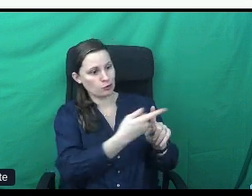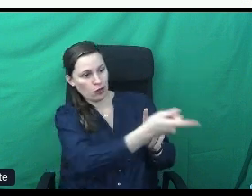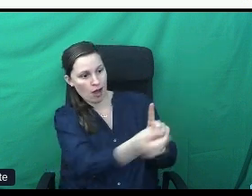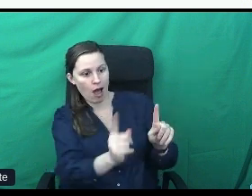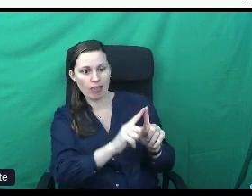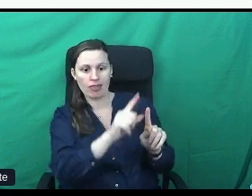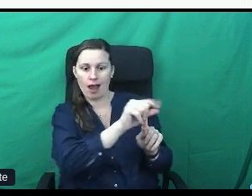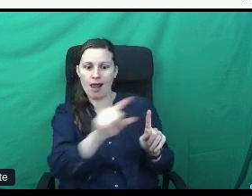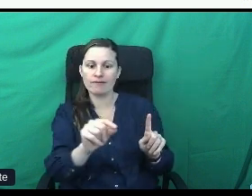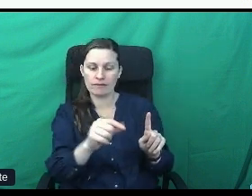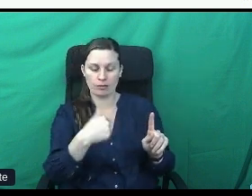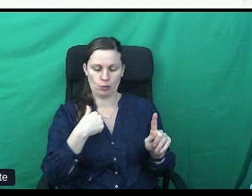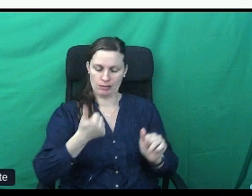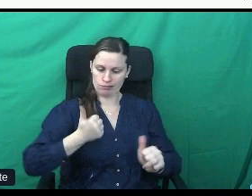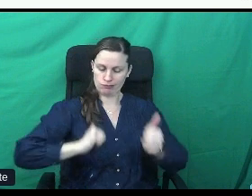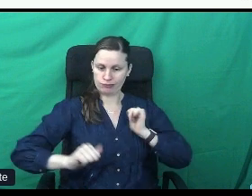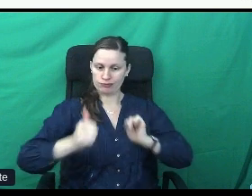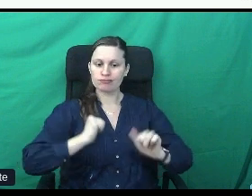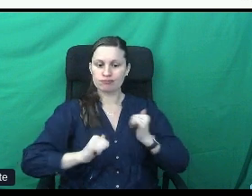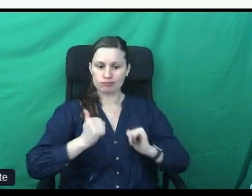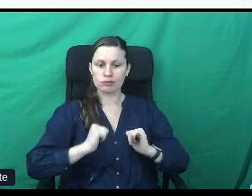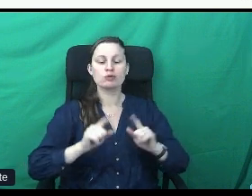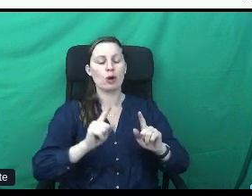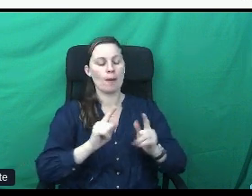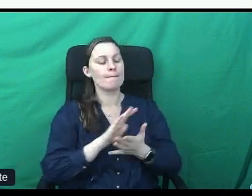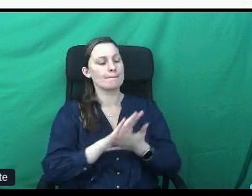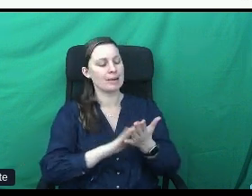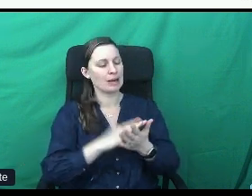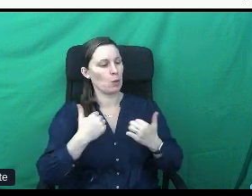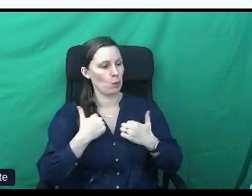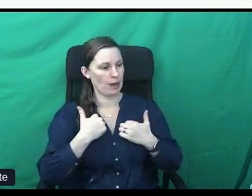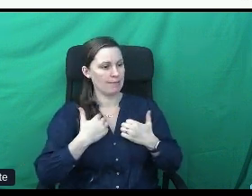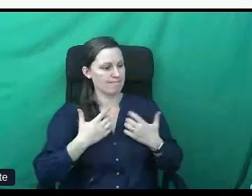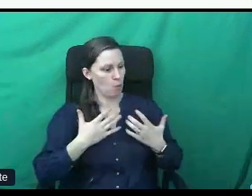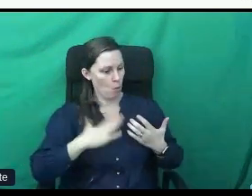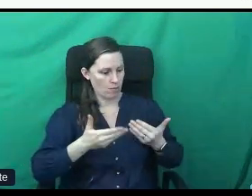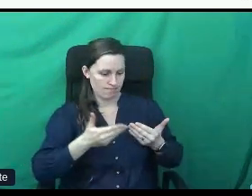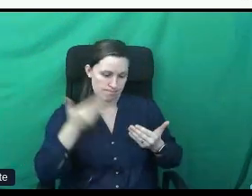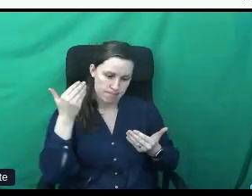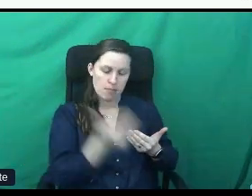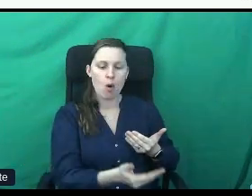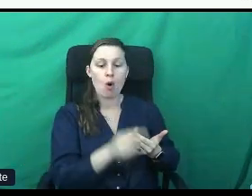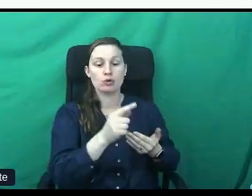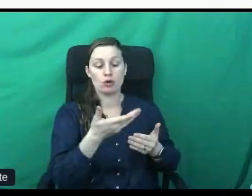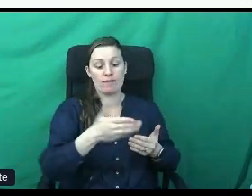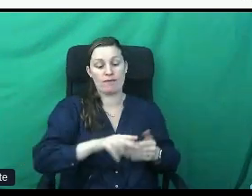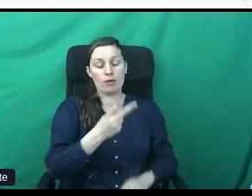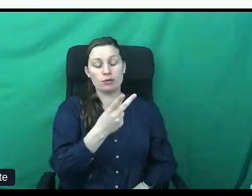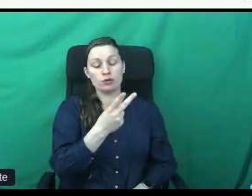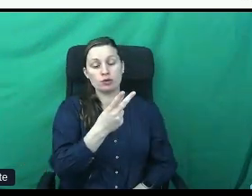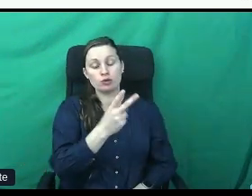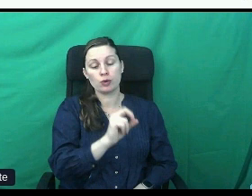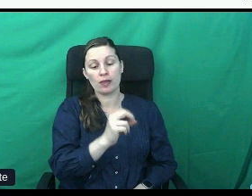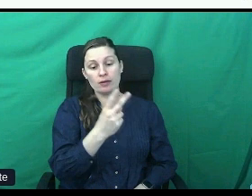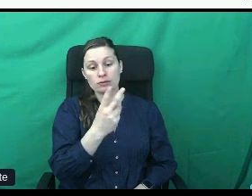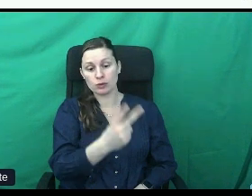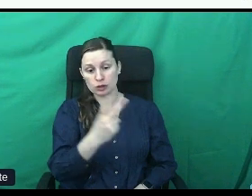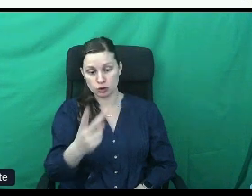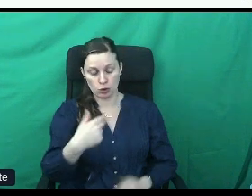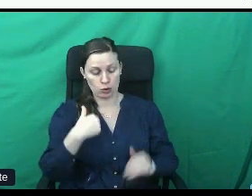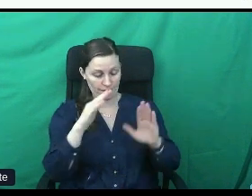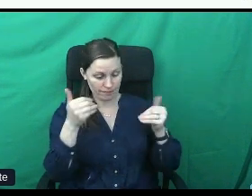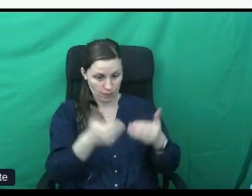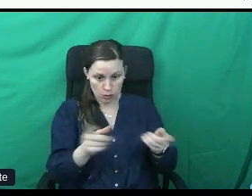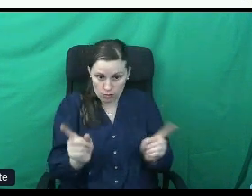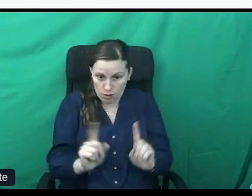proud of, which then encouraged us to extend our program even further. So from 2022, our focus is to